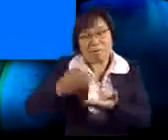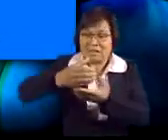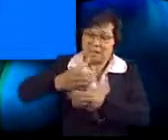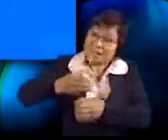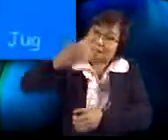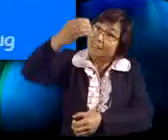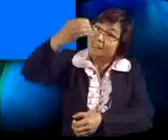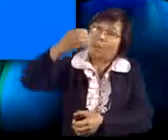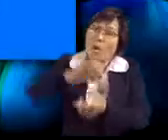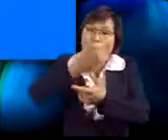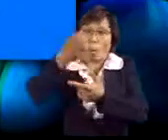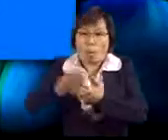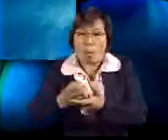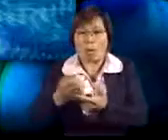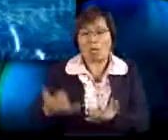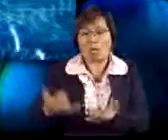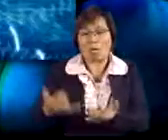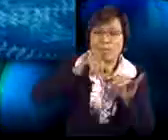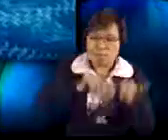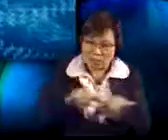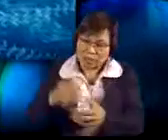cylinder, or a measuring jug.